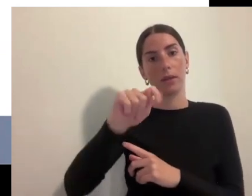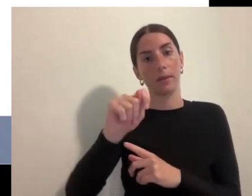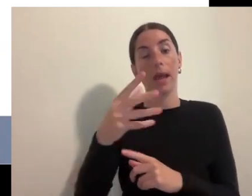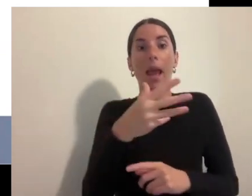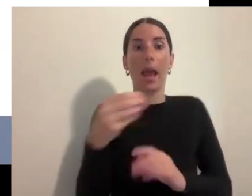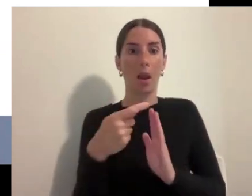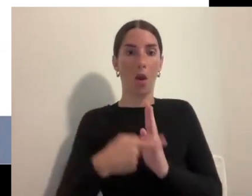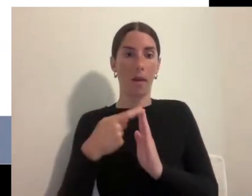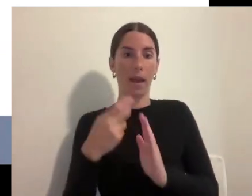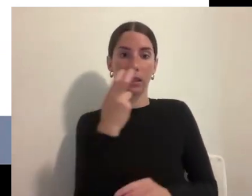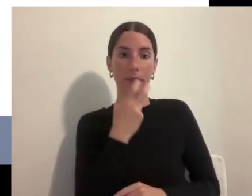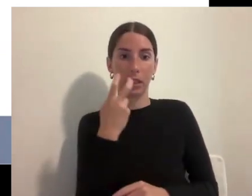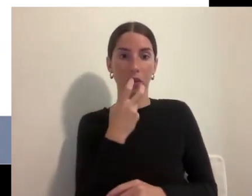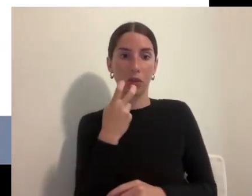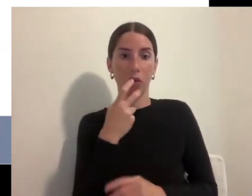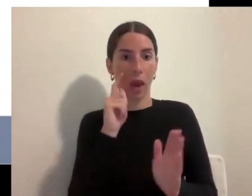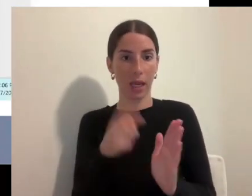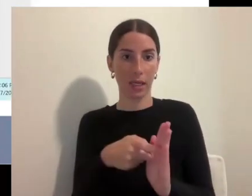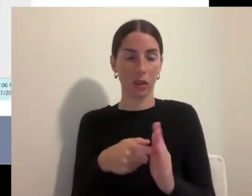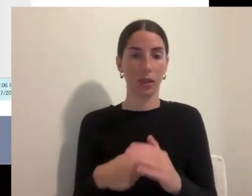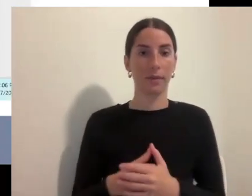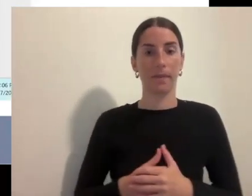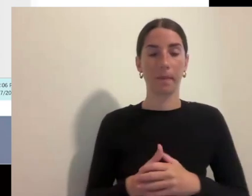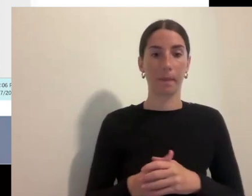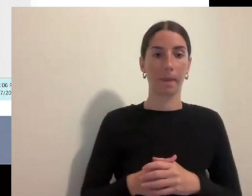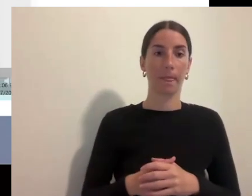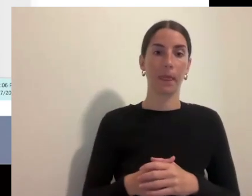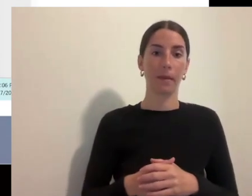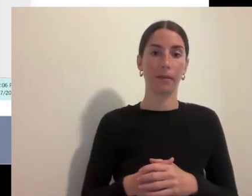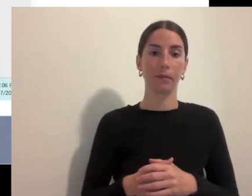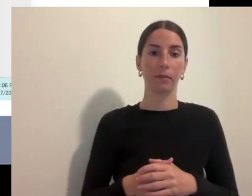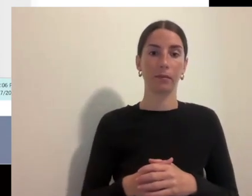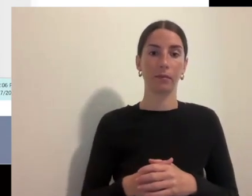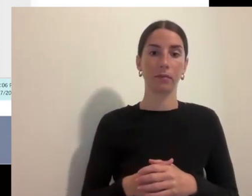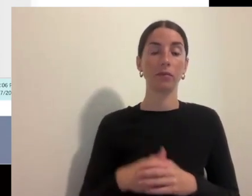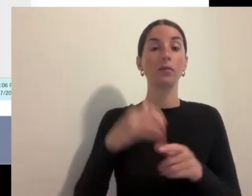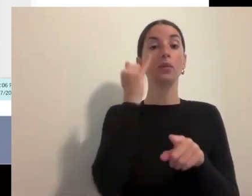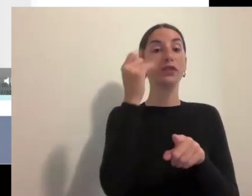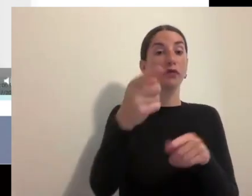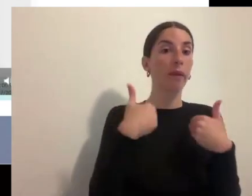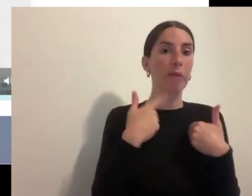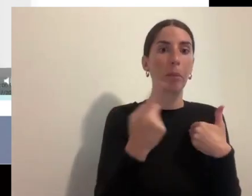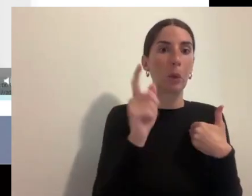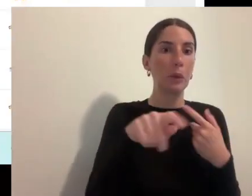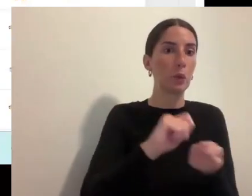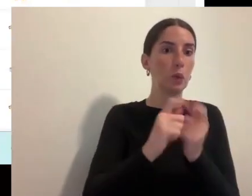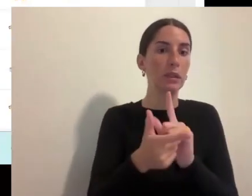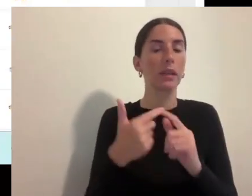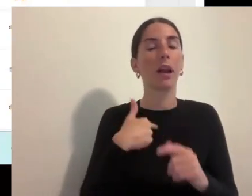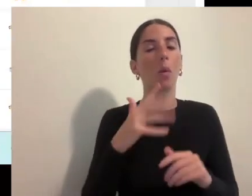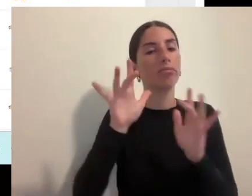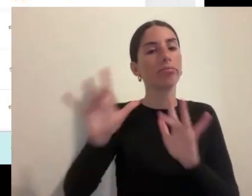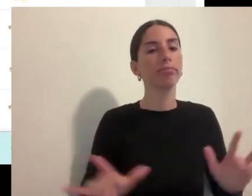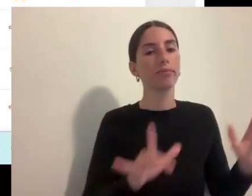automated speech recognition. So if you have something that you need to transcribe, I'm going to play this in the